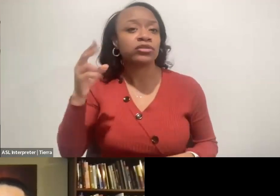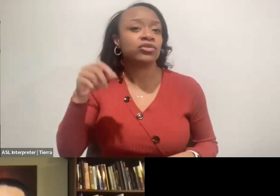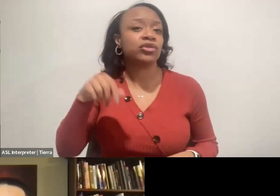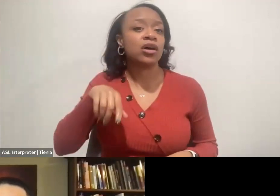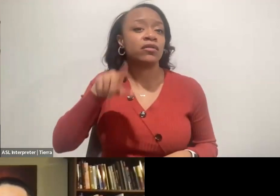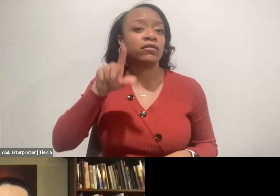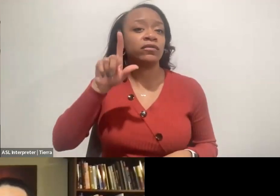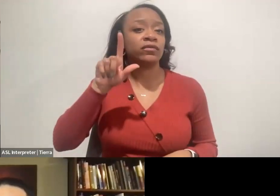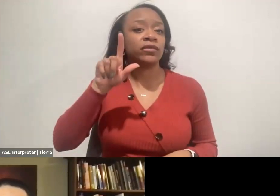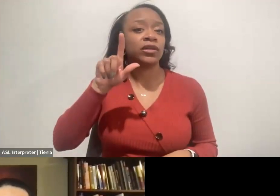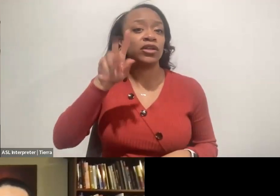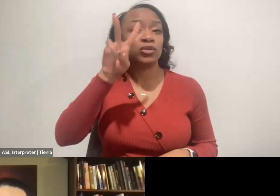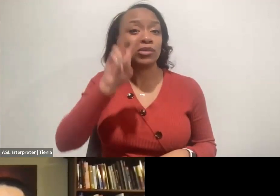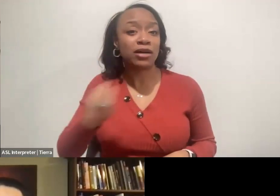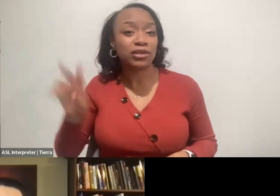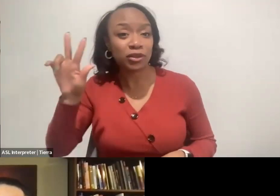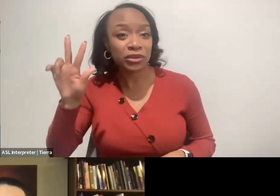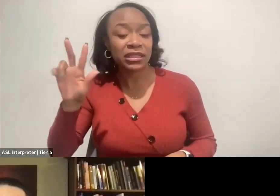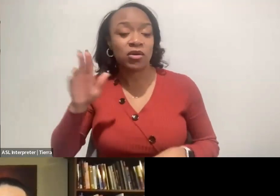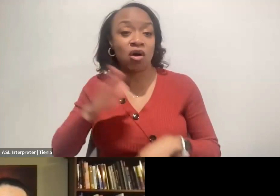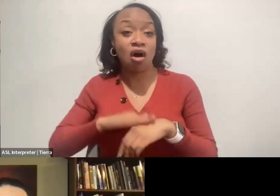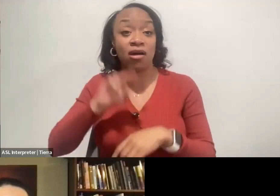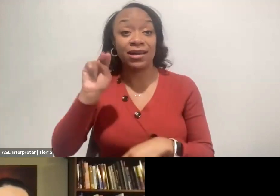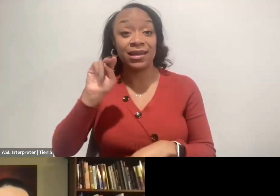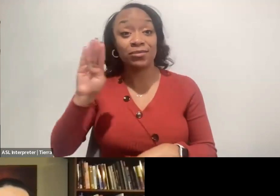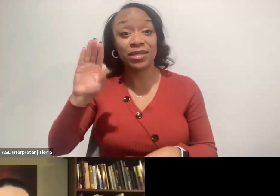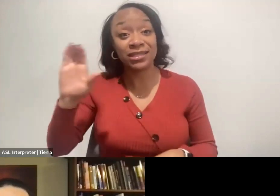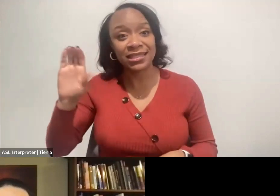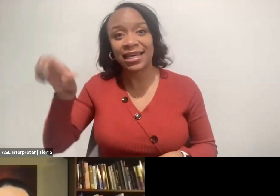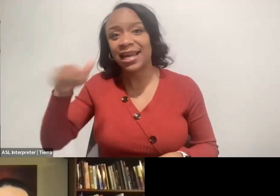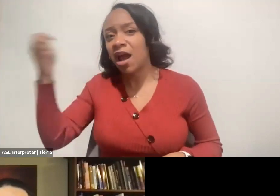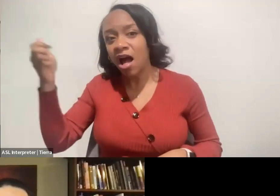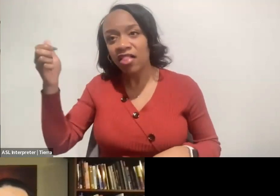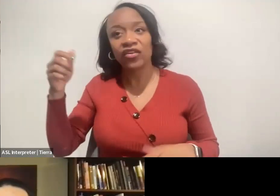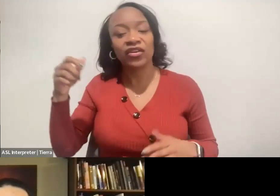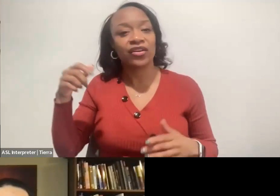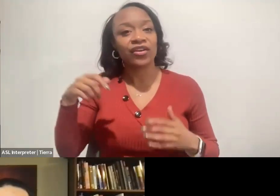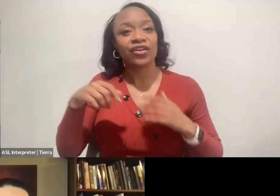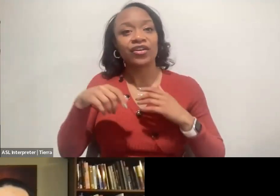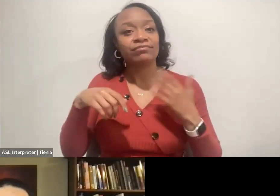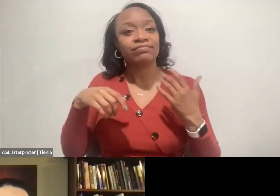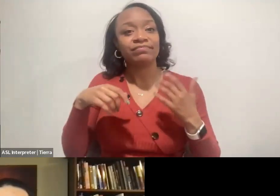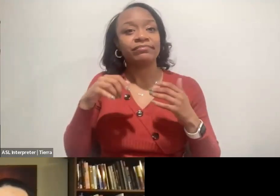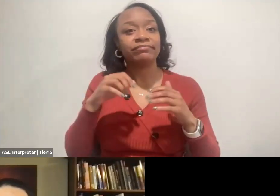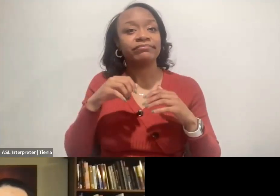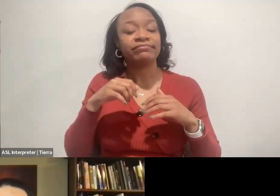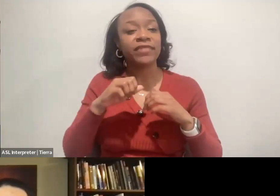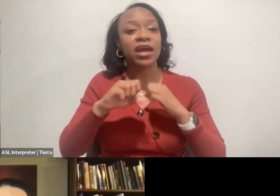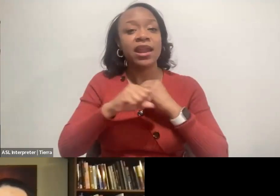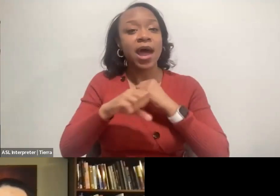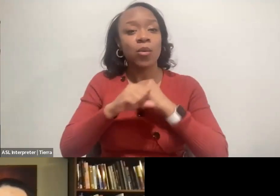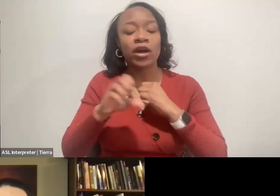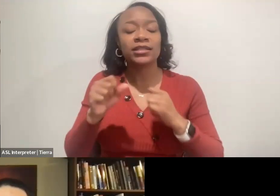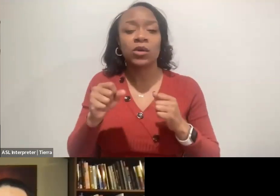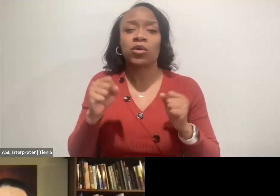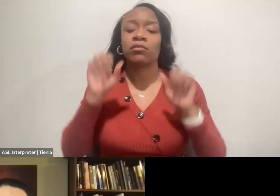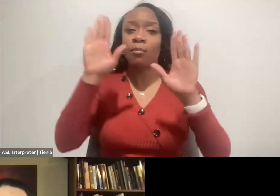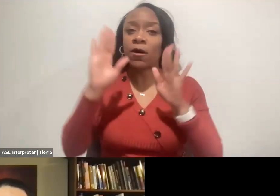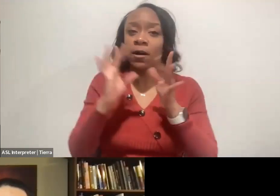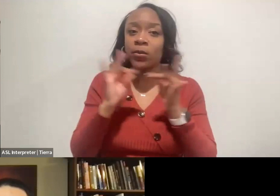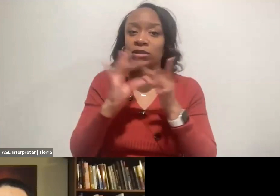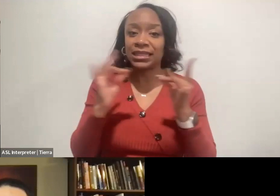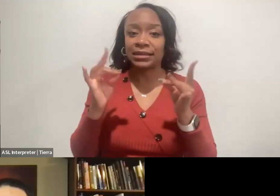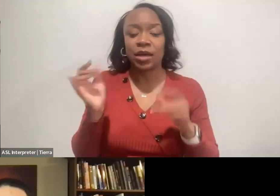on NBC and the other networks we had these remarkable statements from journalists saying it was like